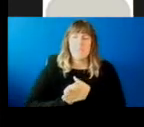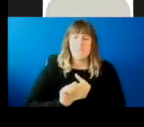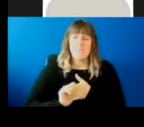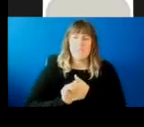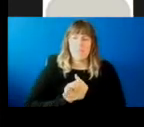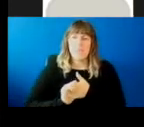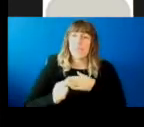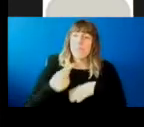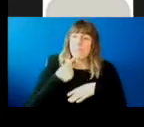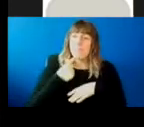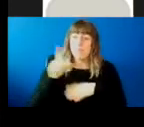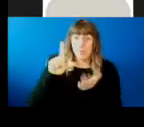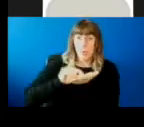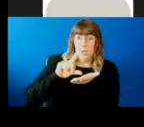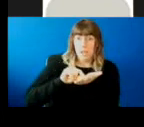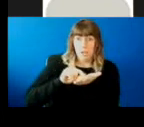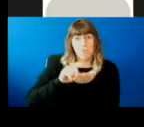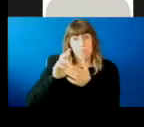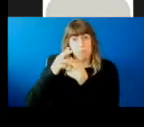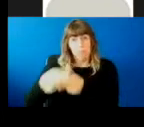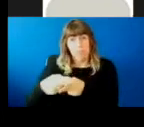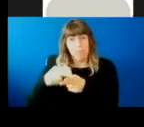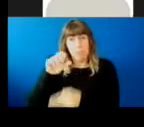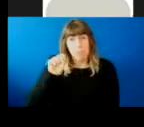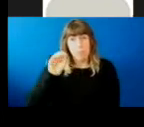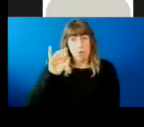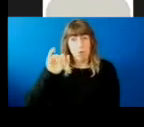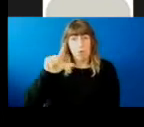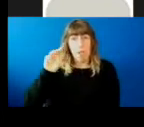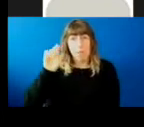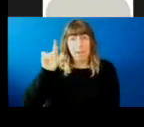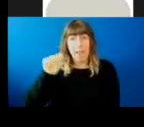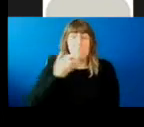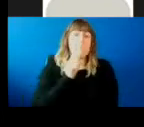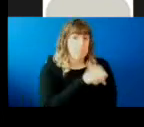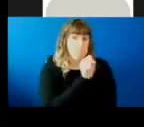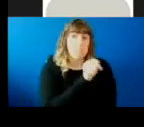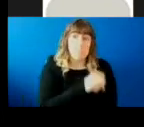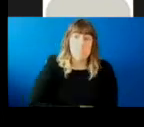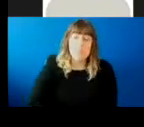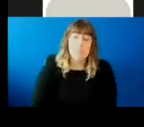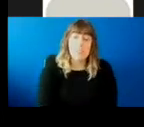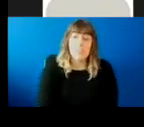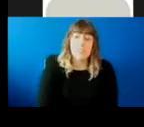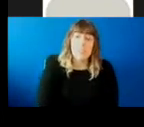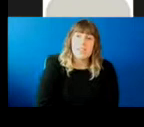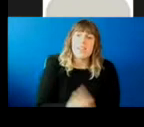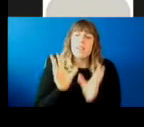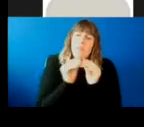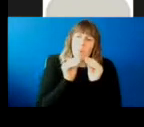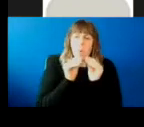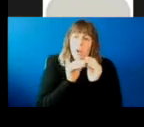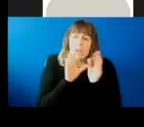you consider a newsletter to be social media? We do actually. I guess it falls more under the banner of